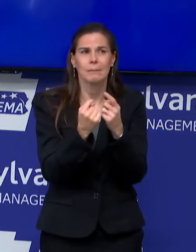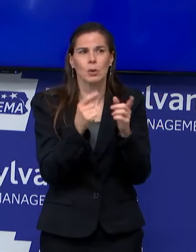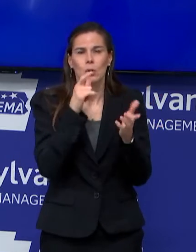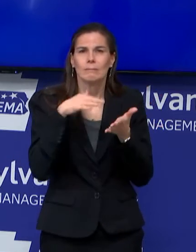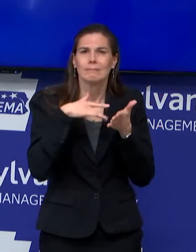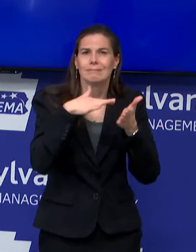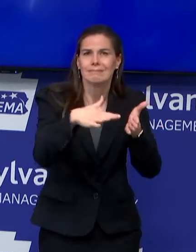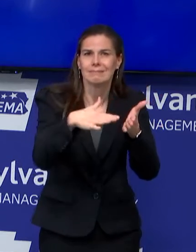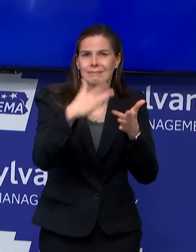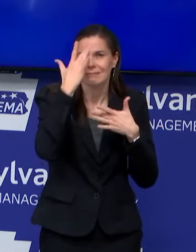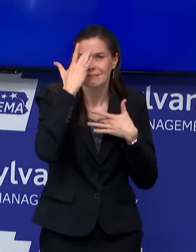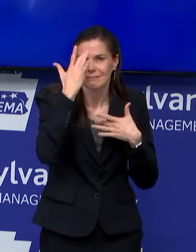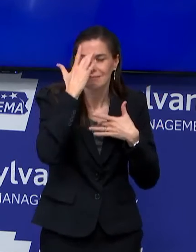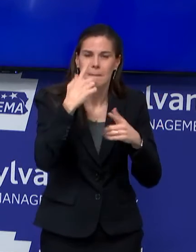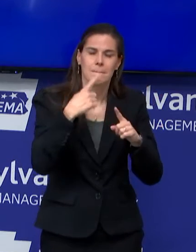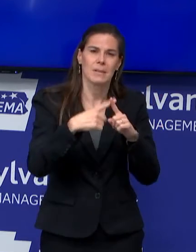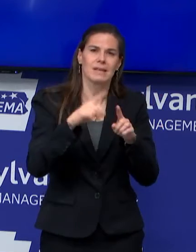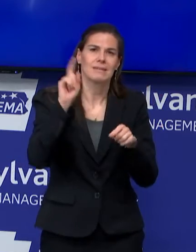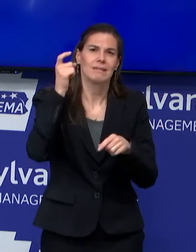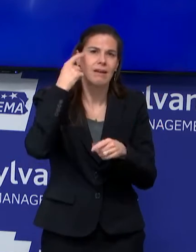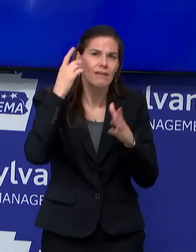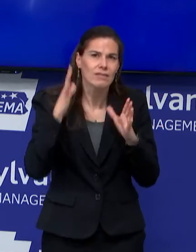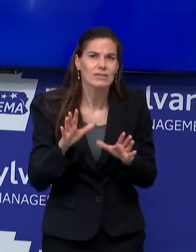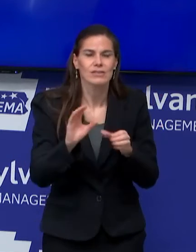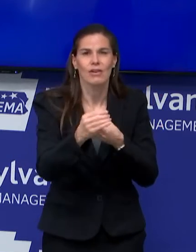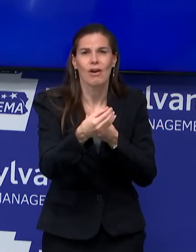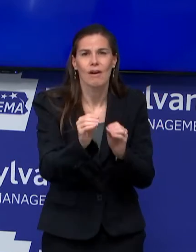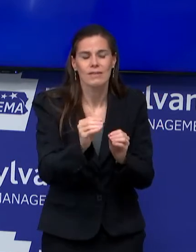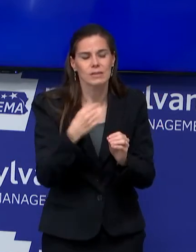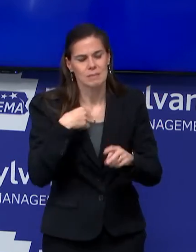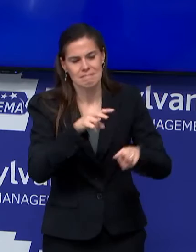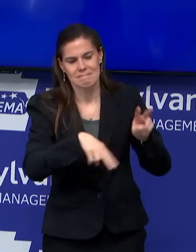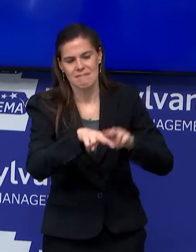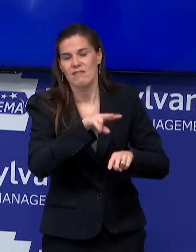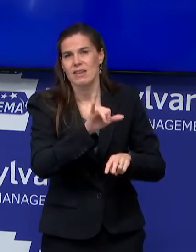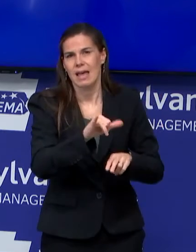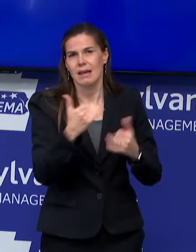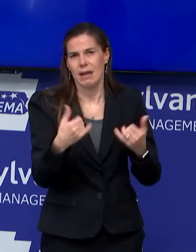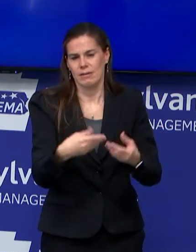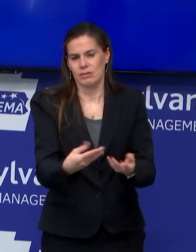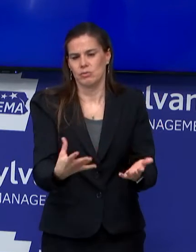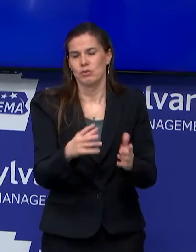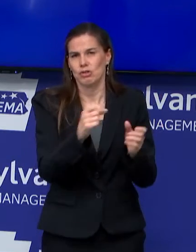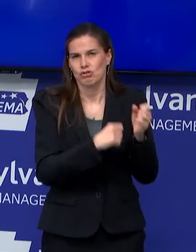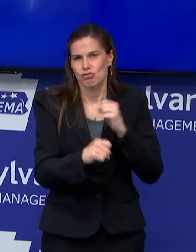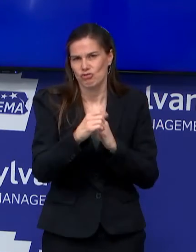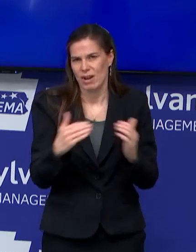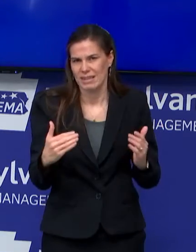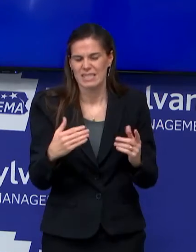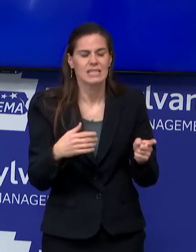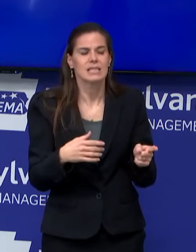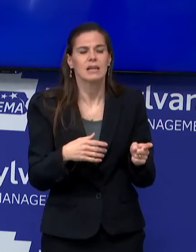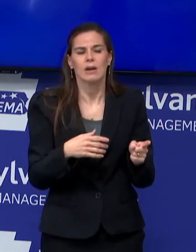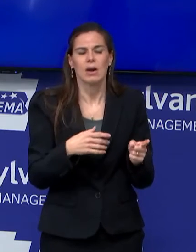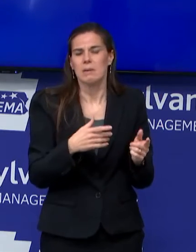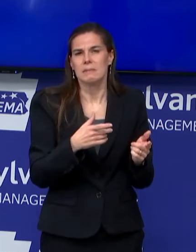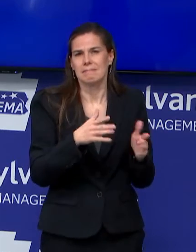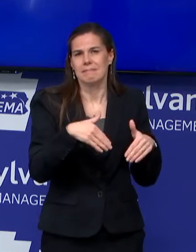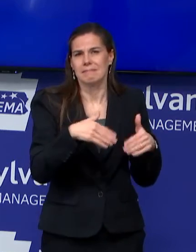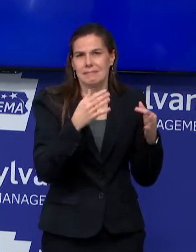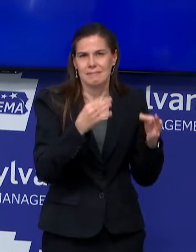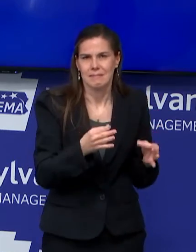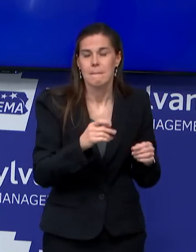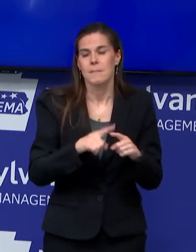those as more vaccine becomes available and as we roll through this distribution strategy. But at this point, we're really just focused on that vaccination